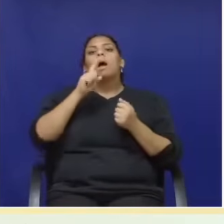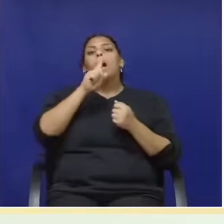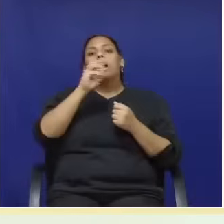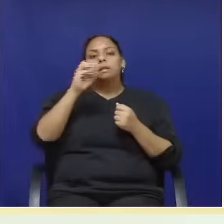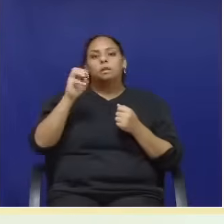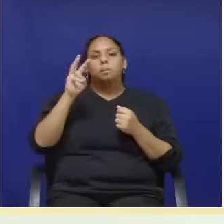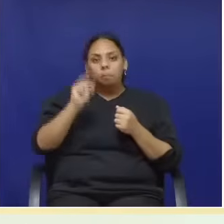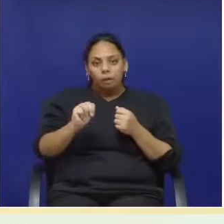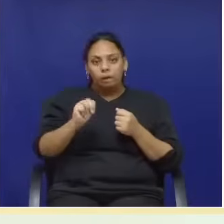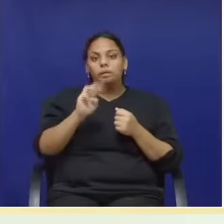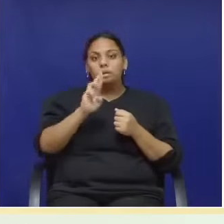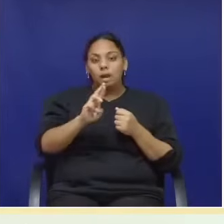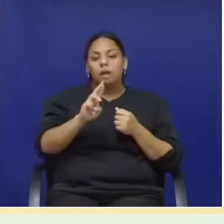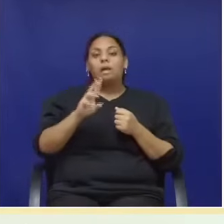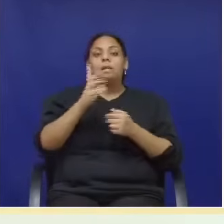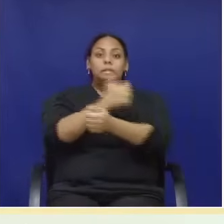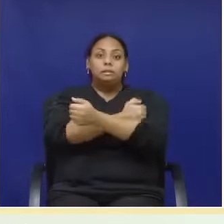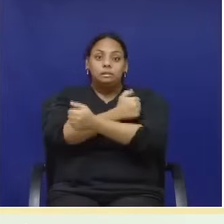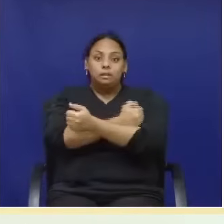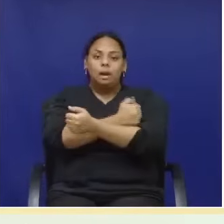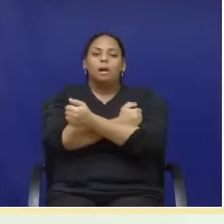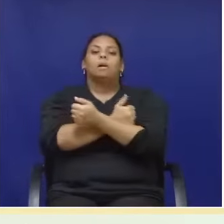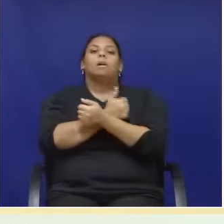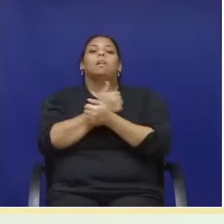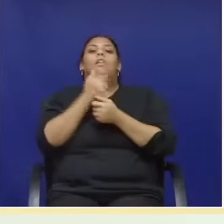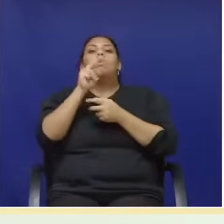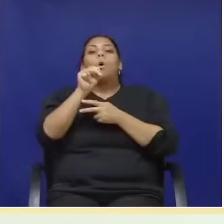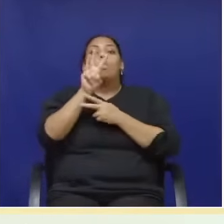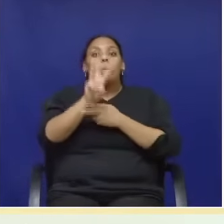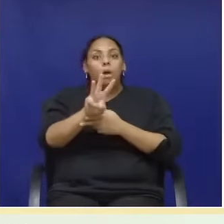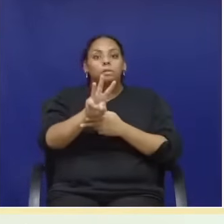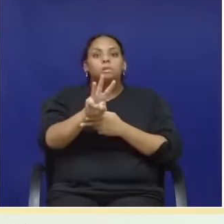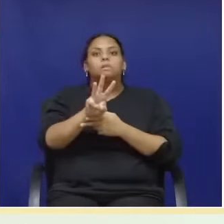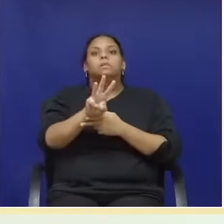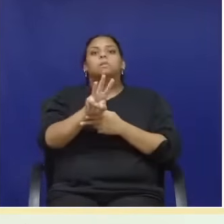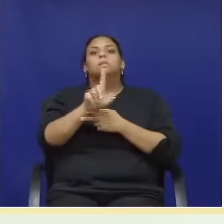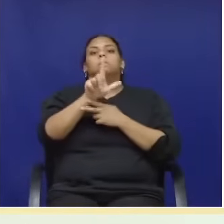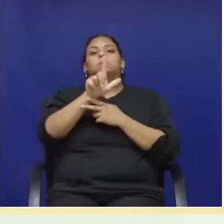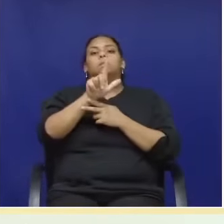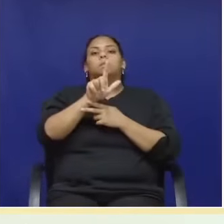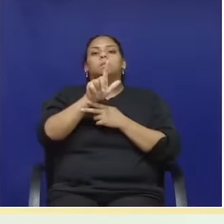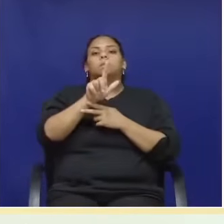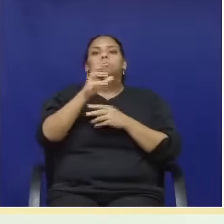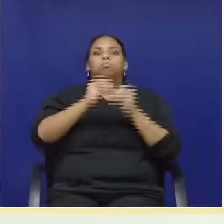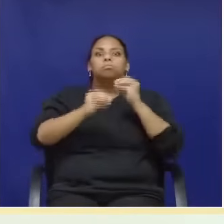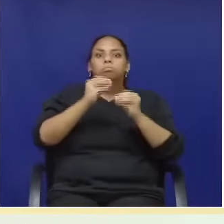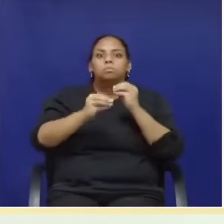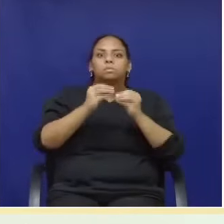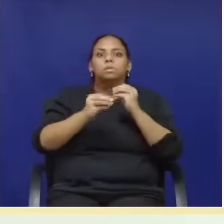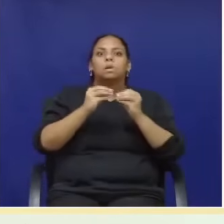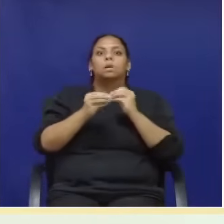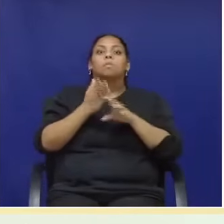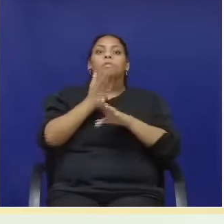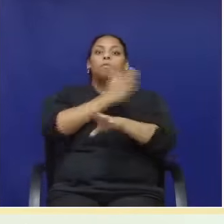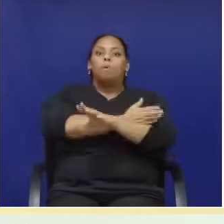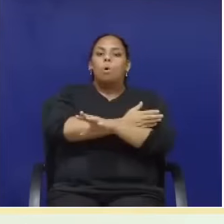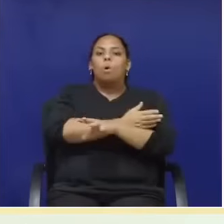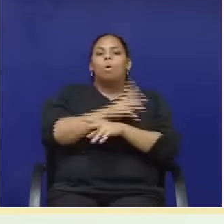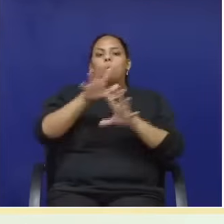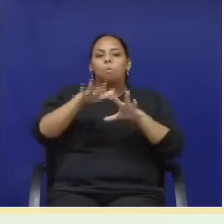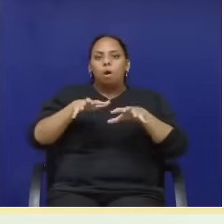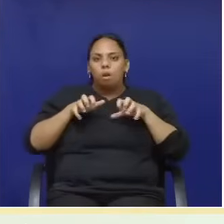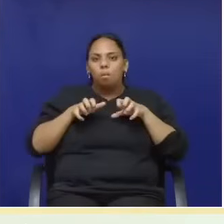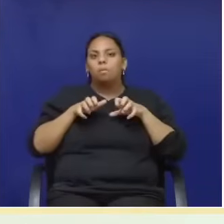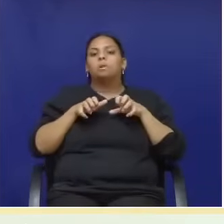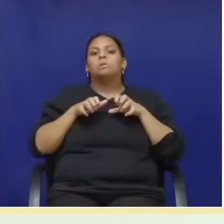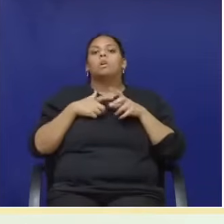drug manufacturing laboratory in the Northwest, together with increasing evidence presented before parliamentary committees of